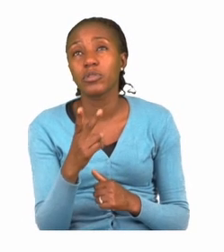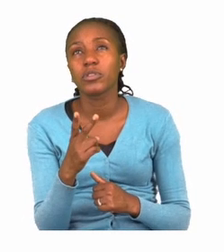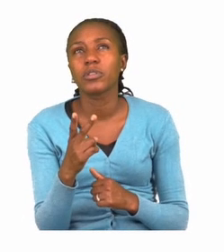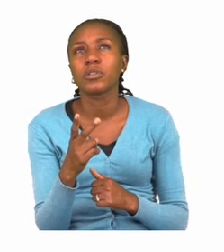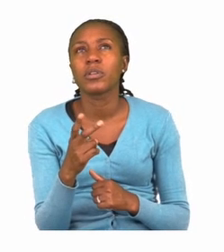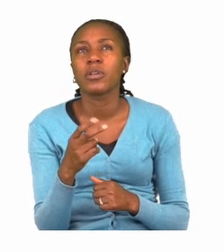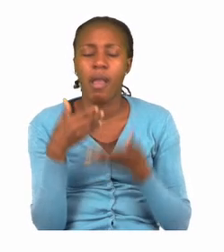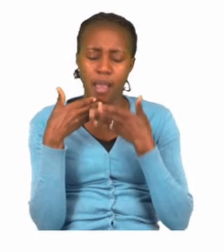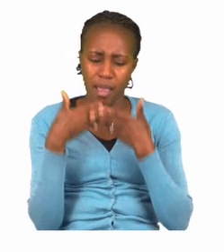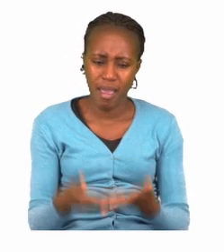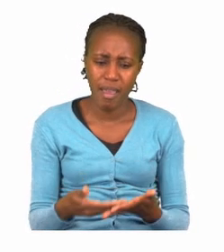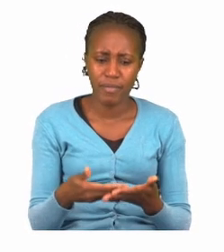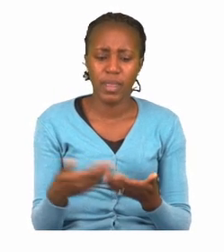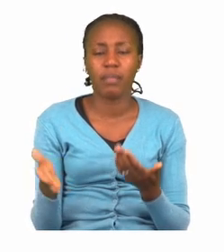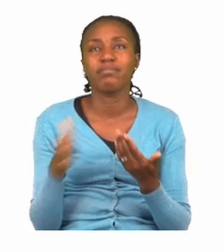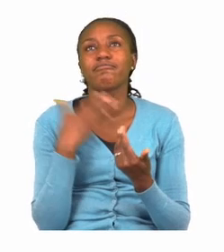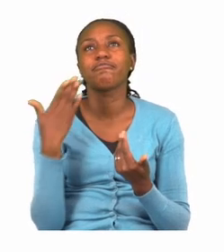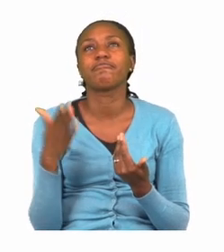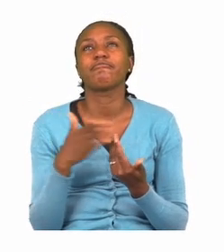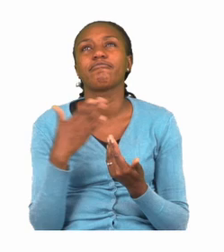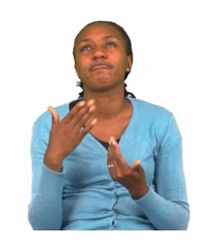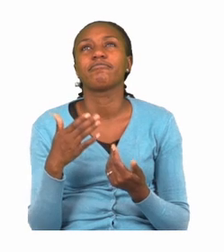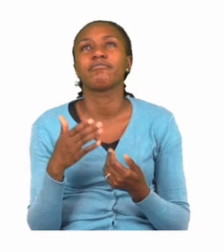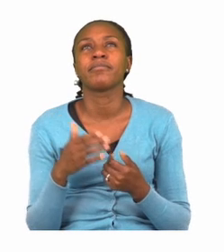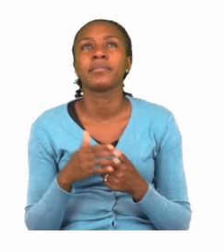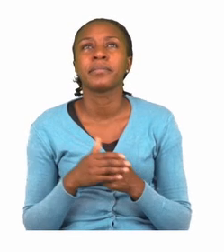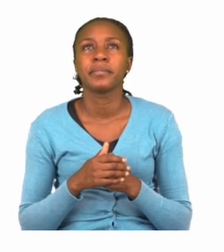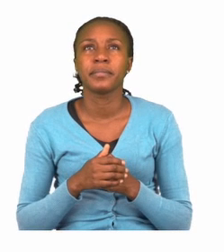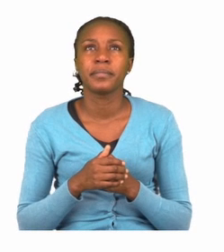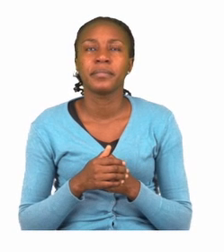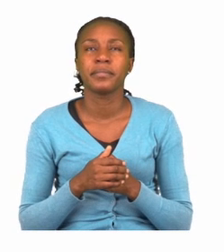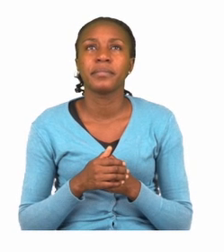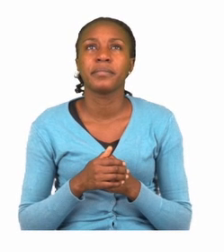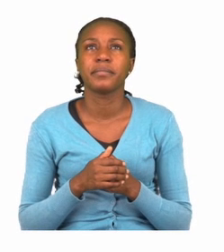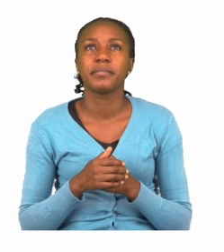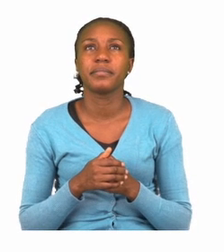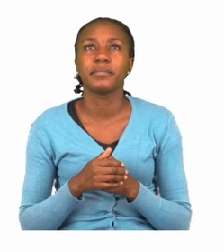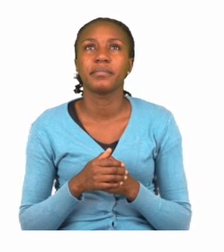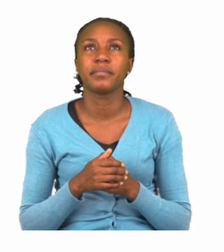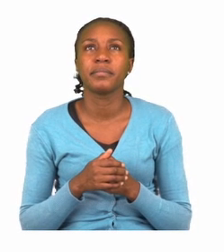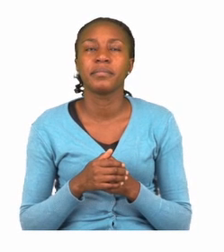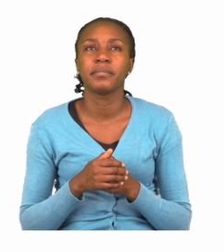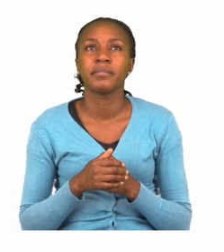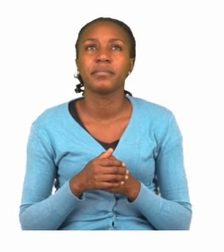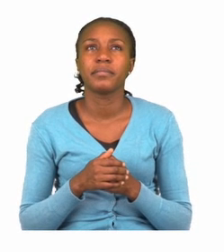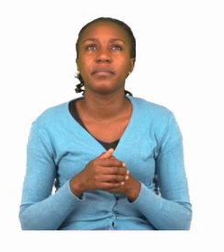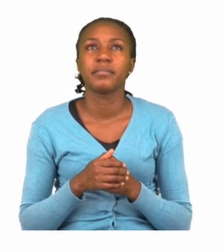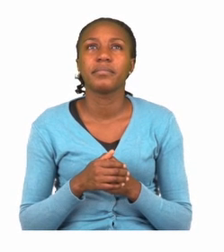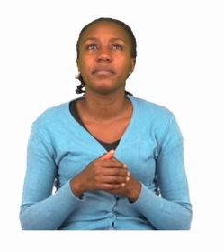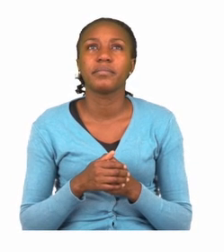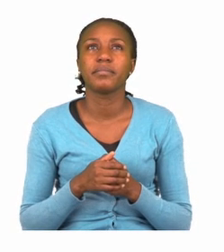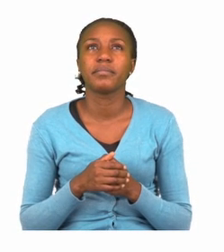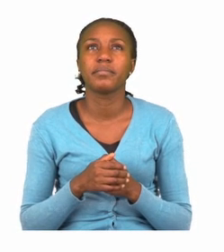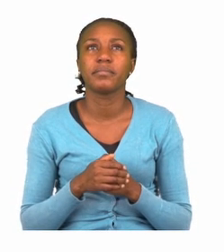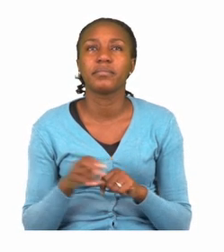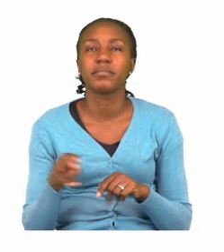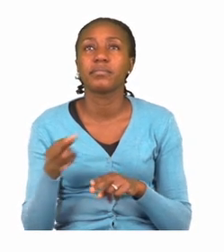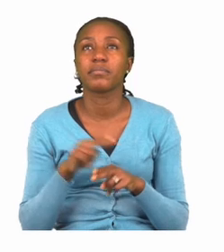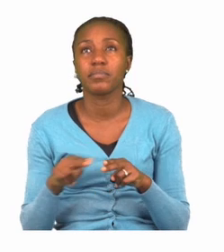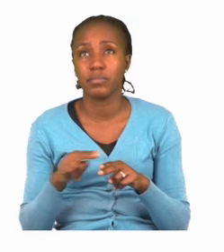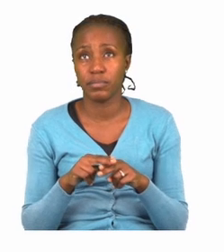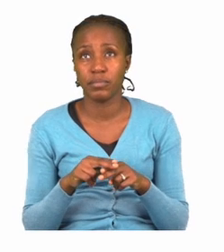are heavier or lighter than. And here we are going to work with a